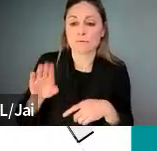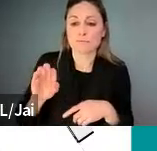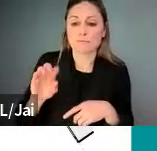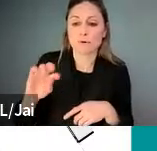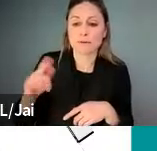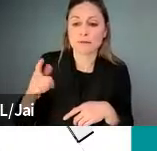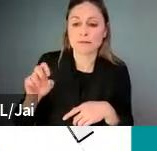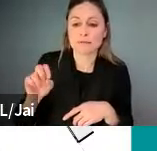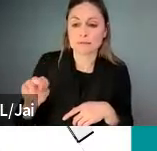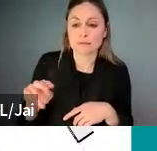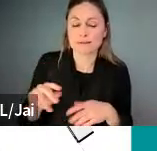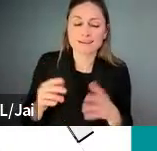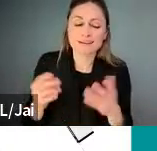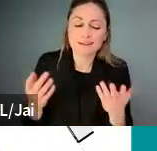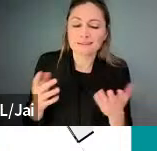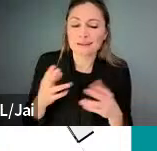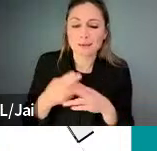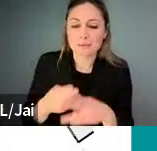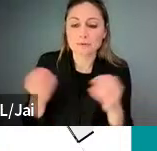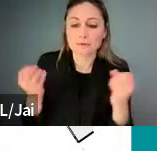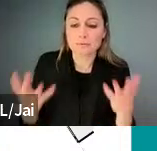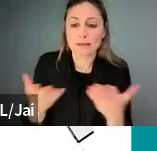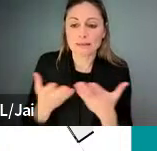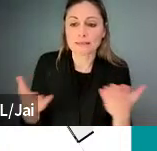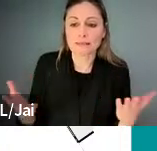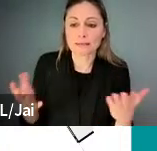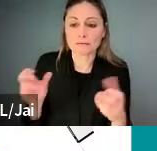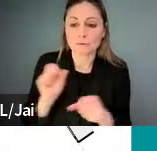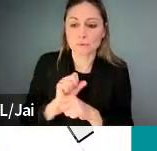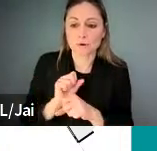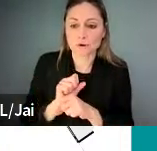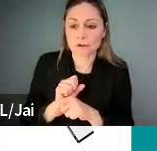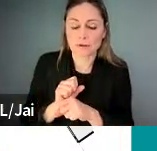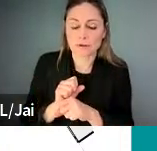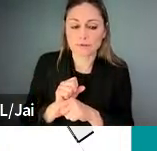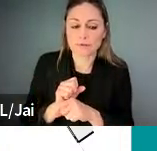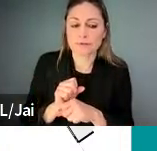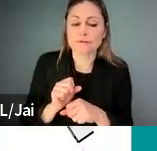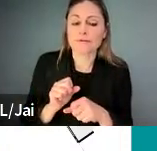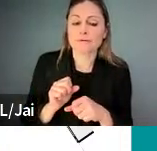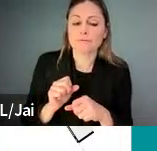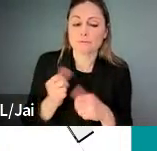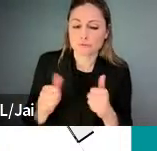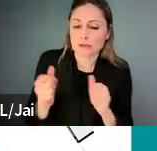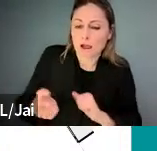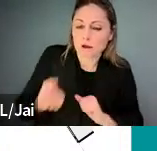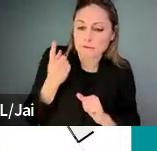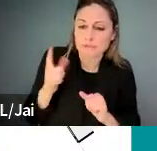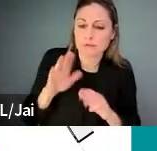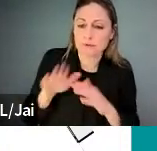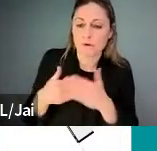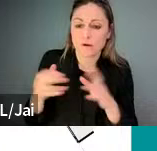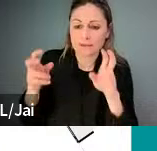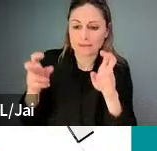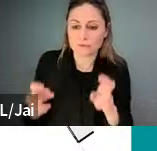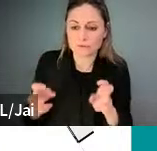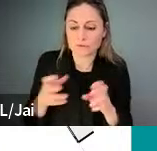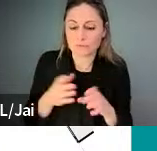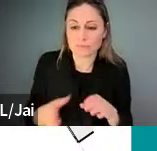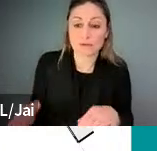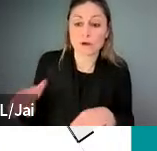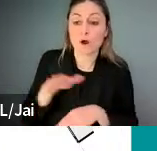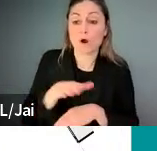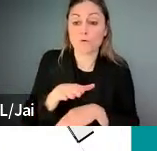mentioned there's a lot of things that we're working through now, is understanding the issues of being over Burlington